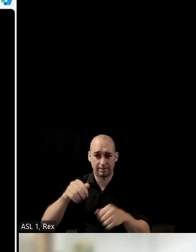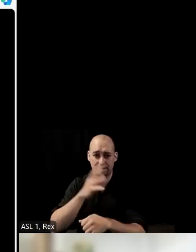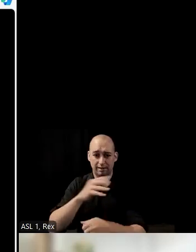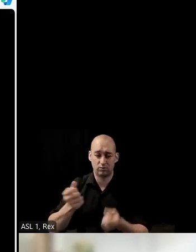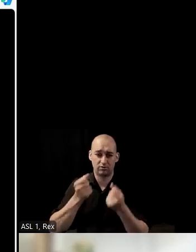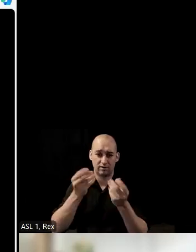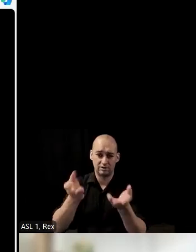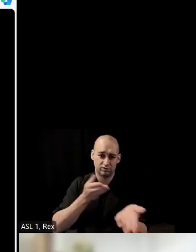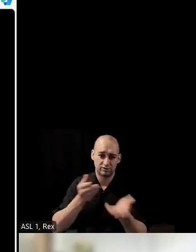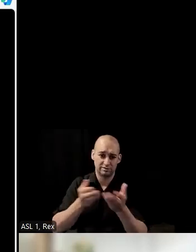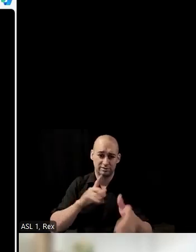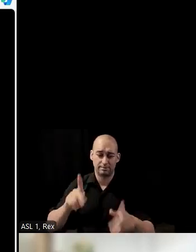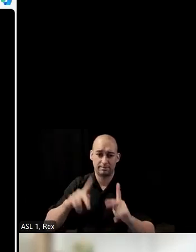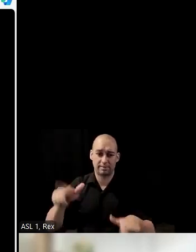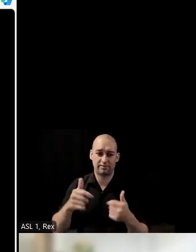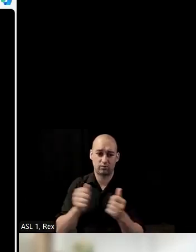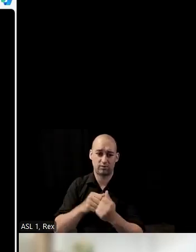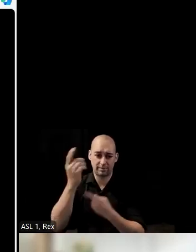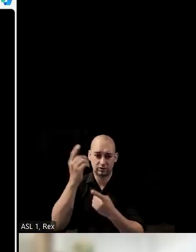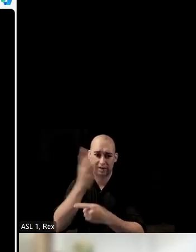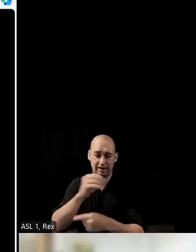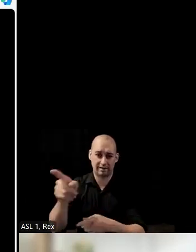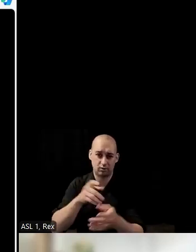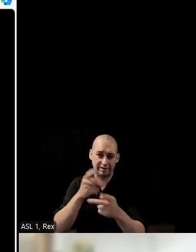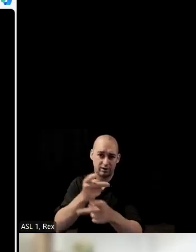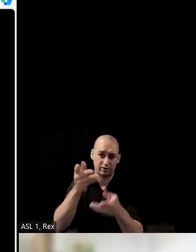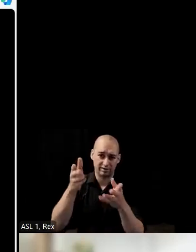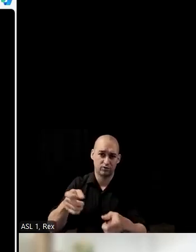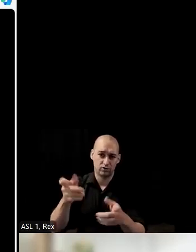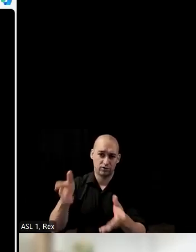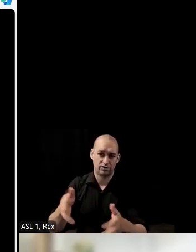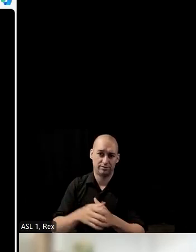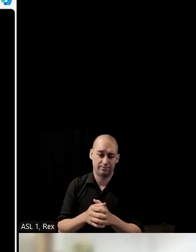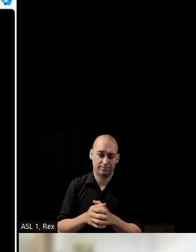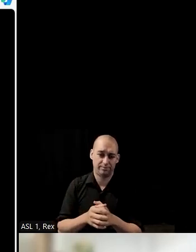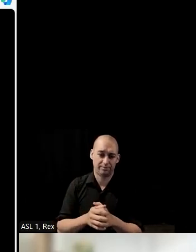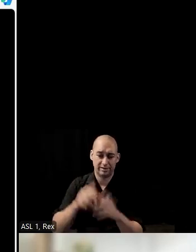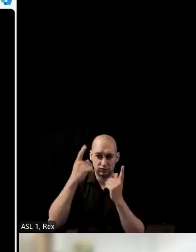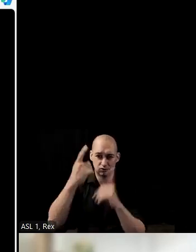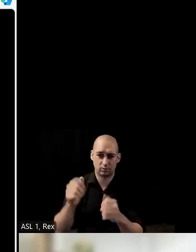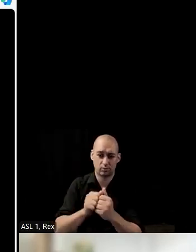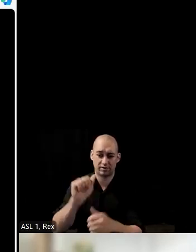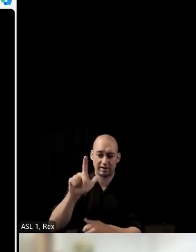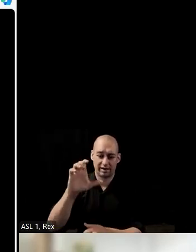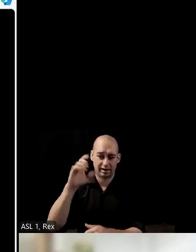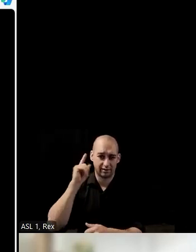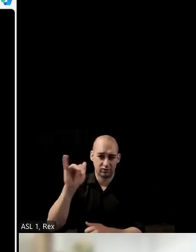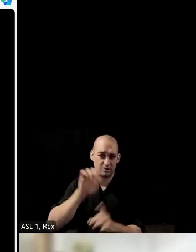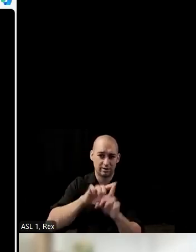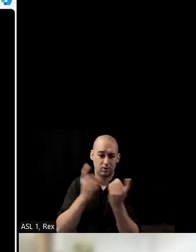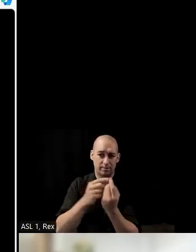living with dementia and their caregivers. This is funded by the cooperative agreement to California Department of Aging